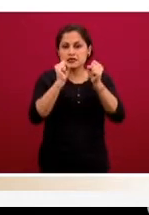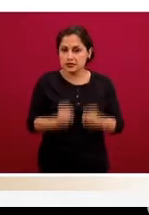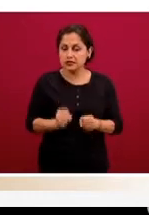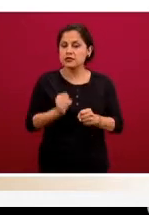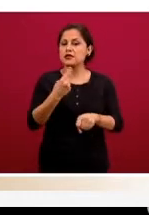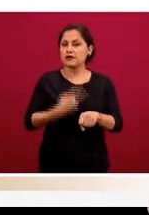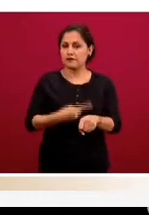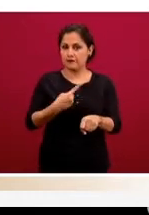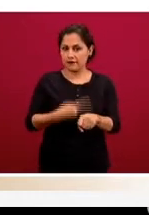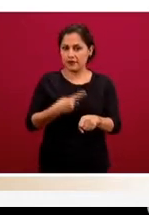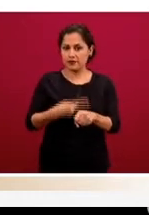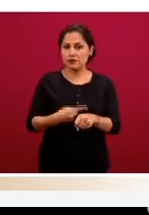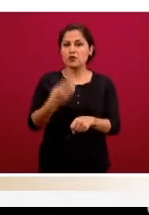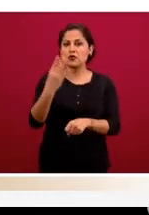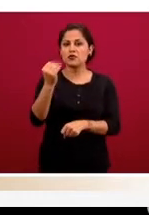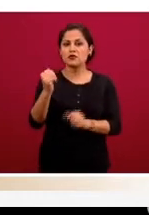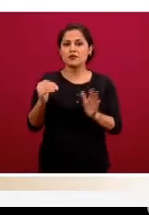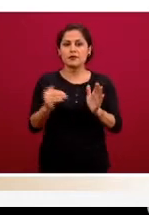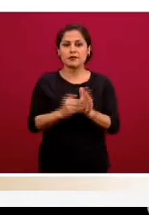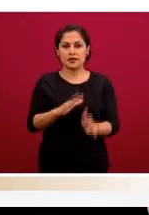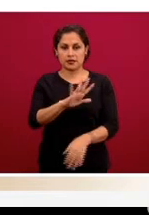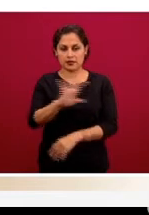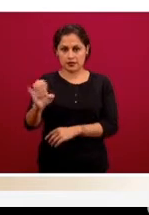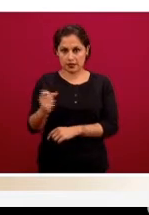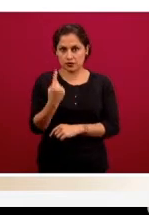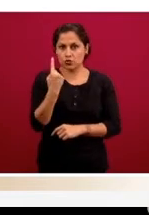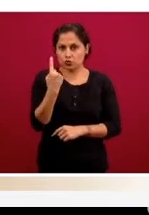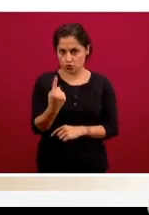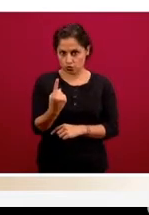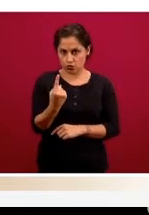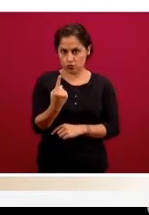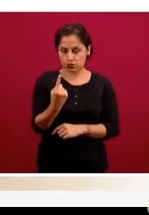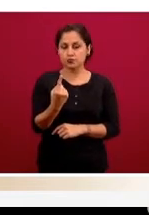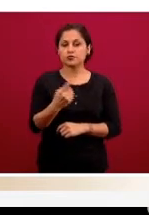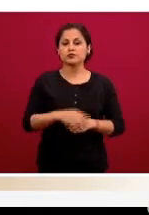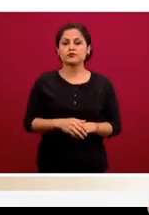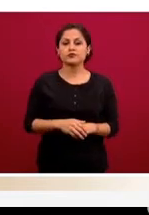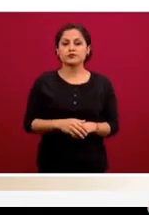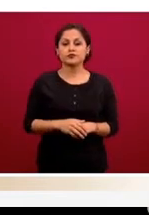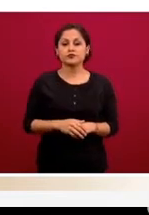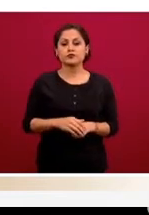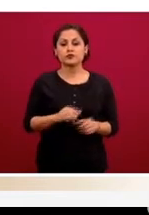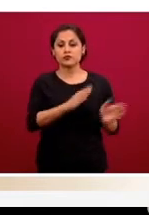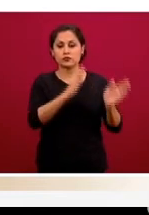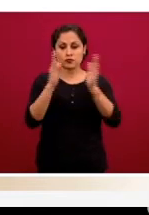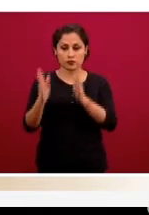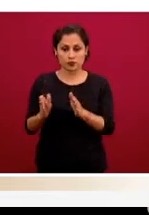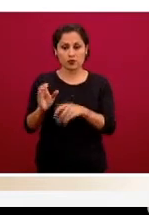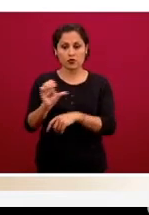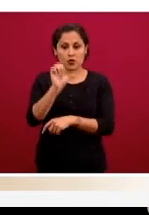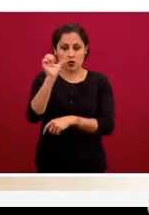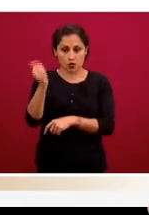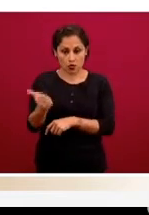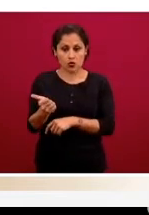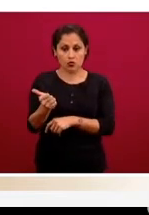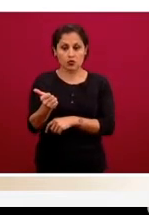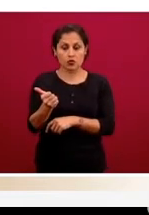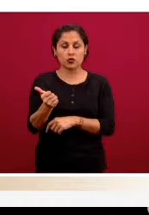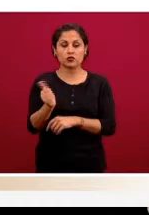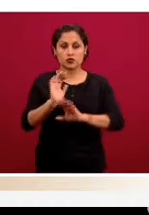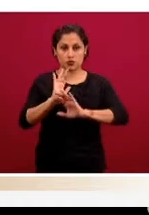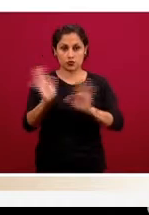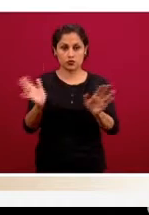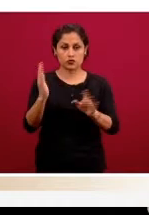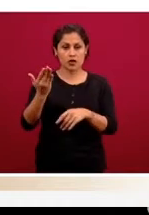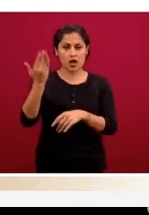have 9,501 confirmed today. Now, also the